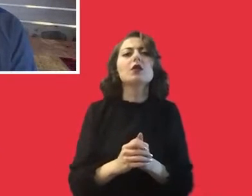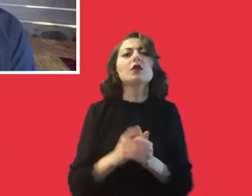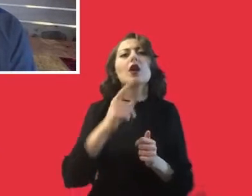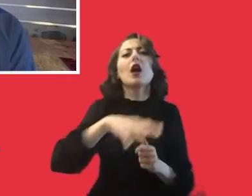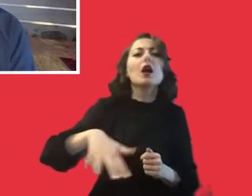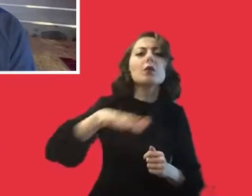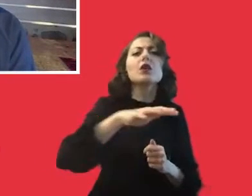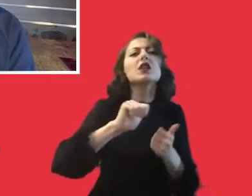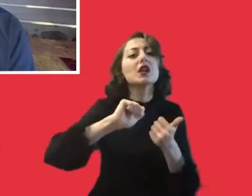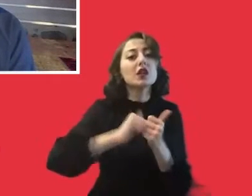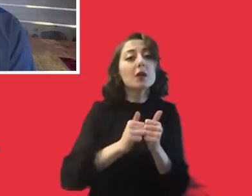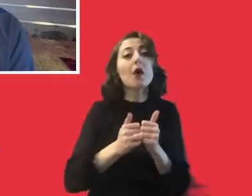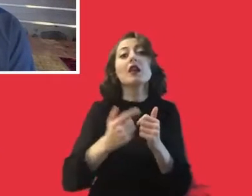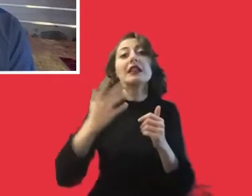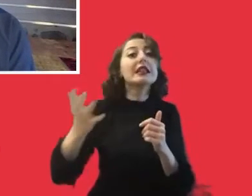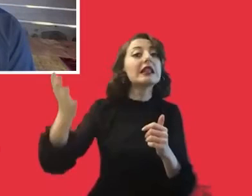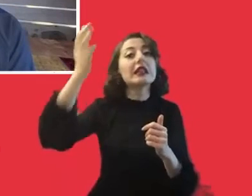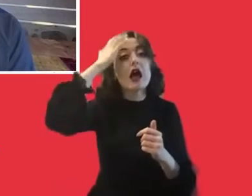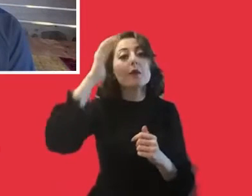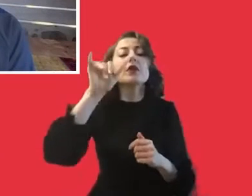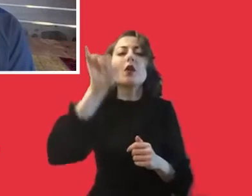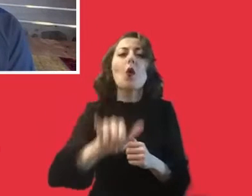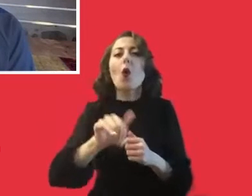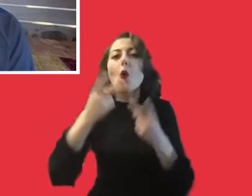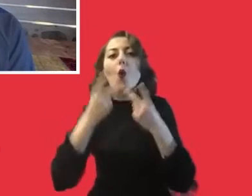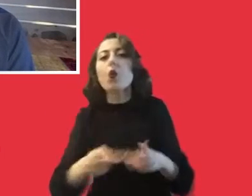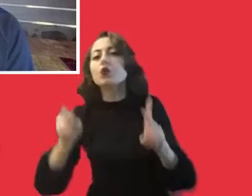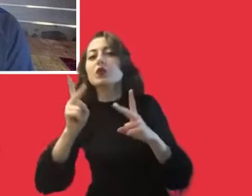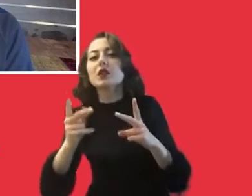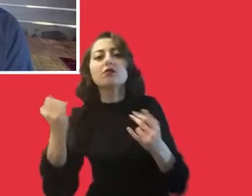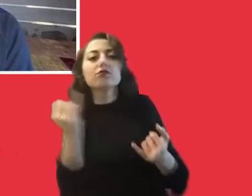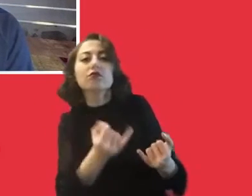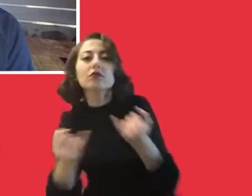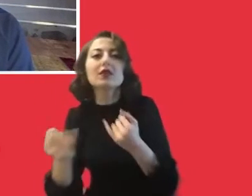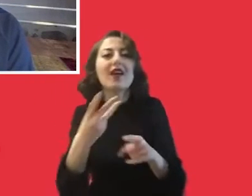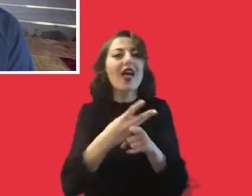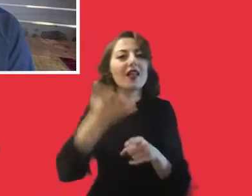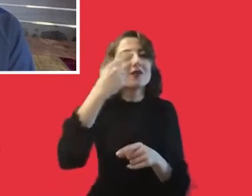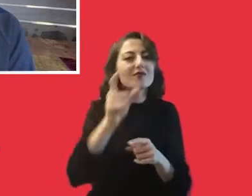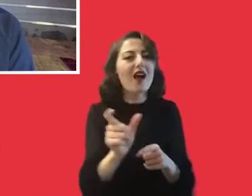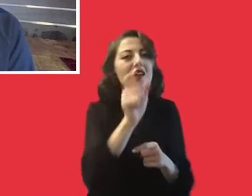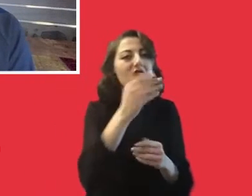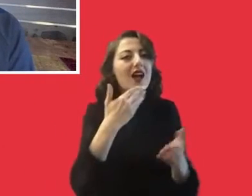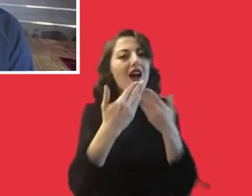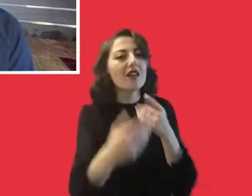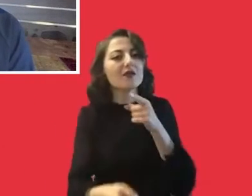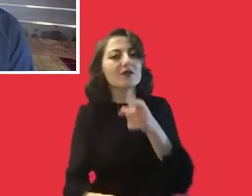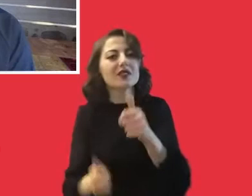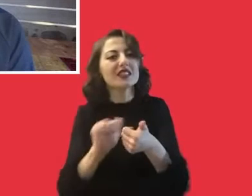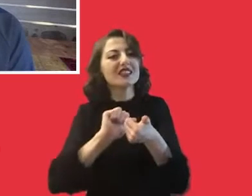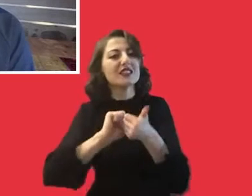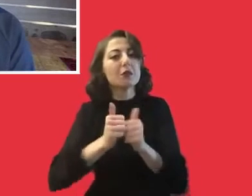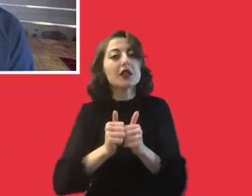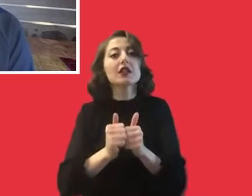look at it from the background, the freedoms, the basic freedoms and rights in the sports.